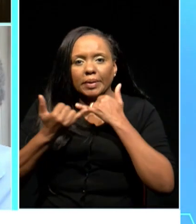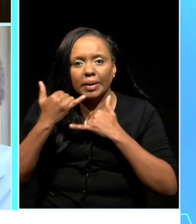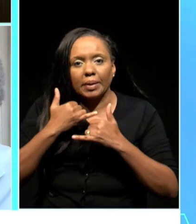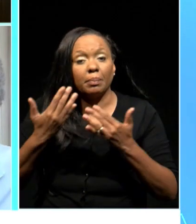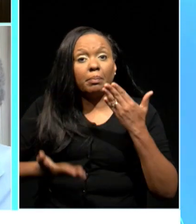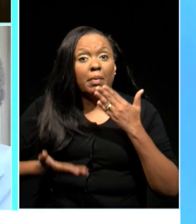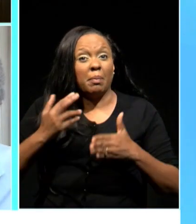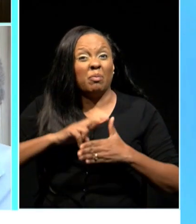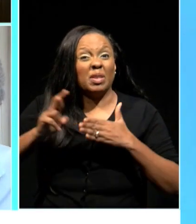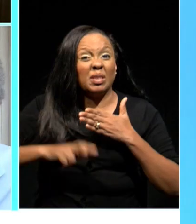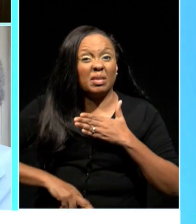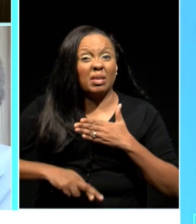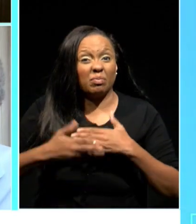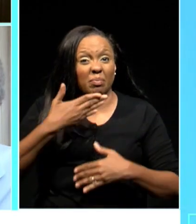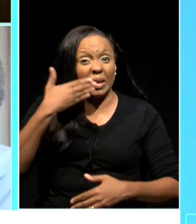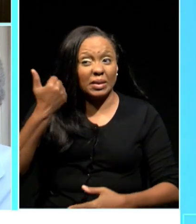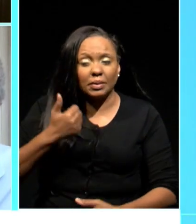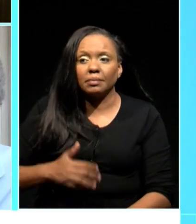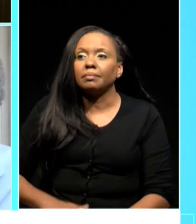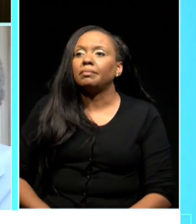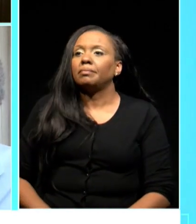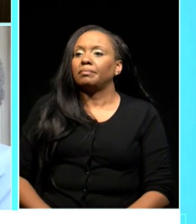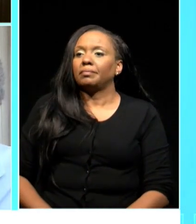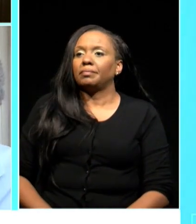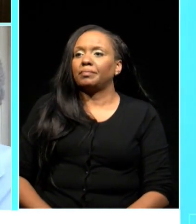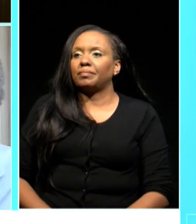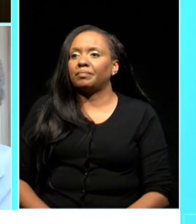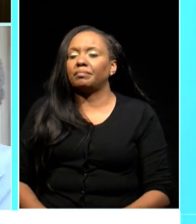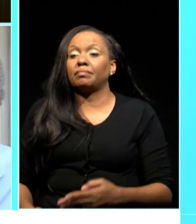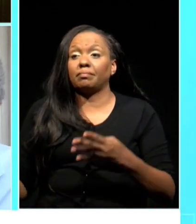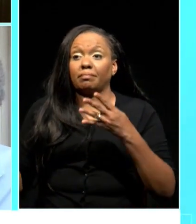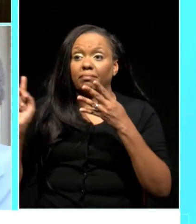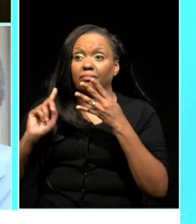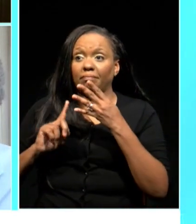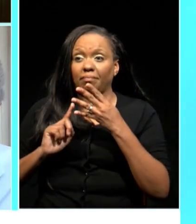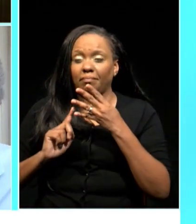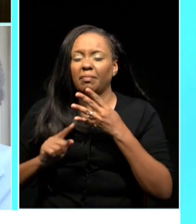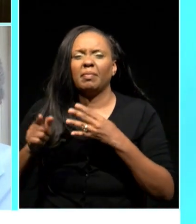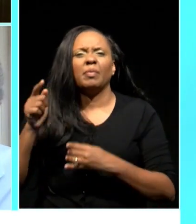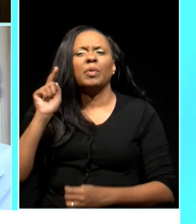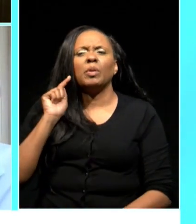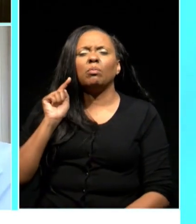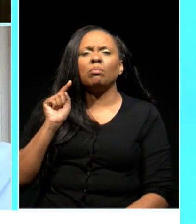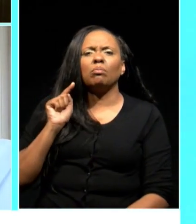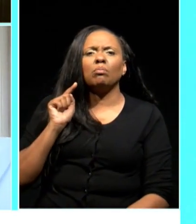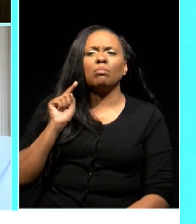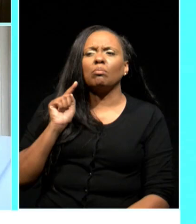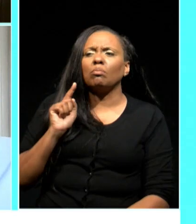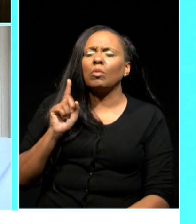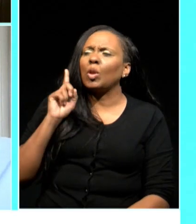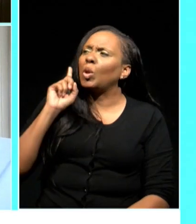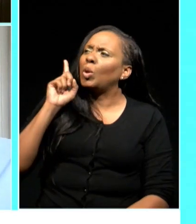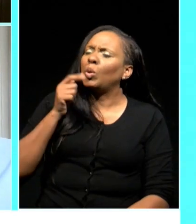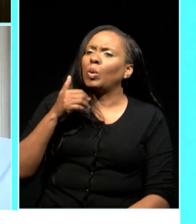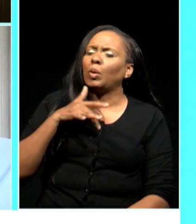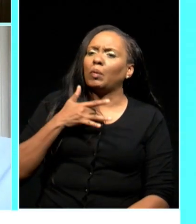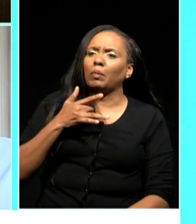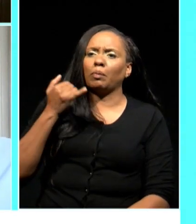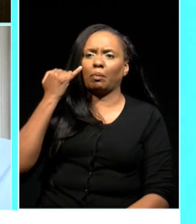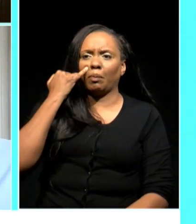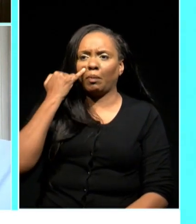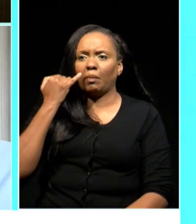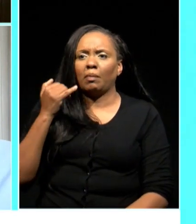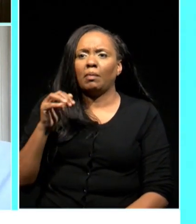you, Dr. Joseph. Do you think that if the party had acknowledged that they'd sinned